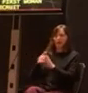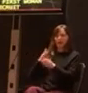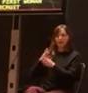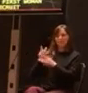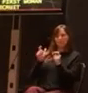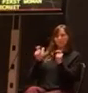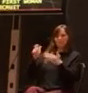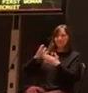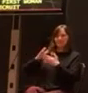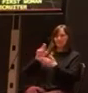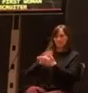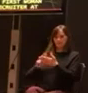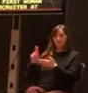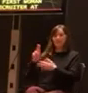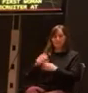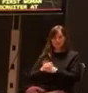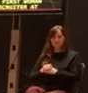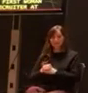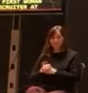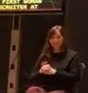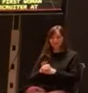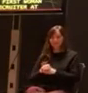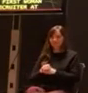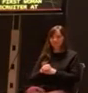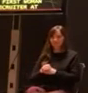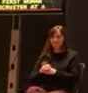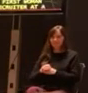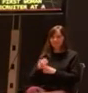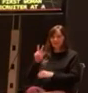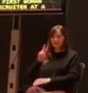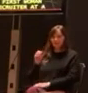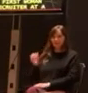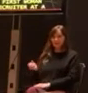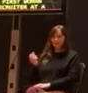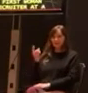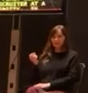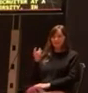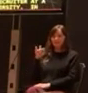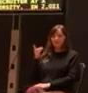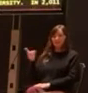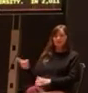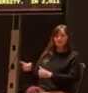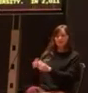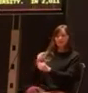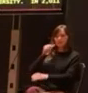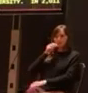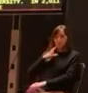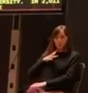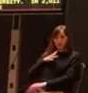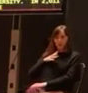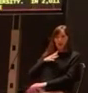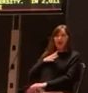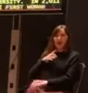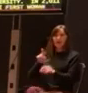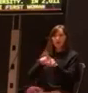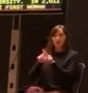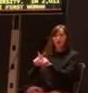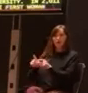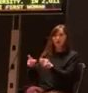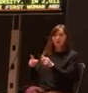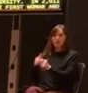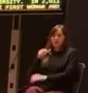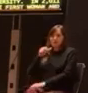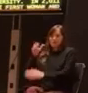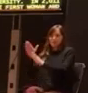university. In 2011, she was the first woman and first